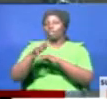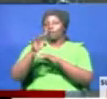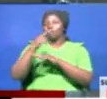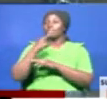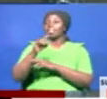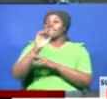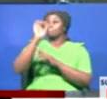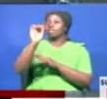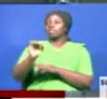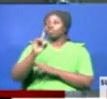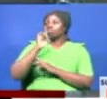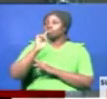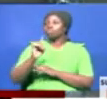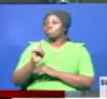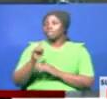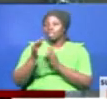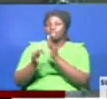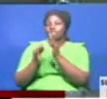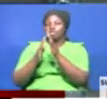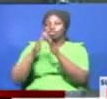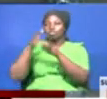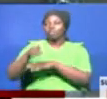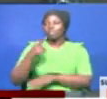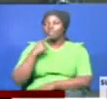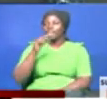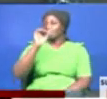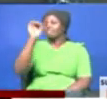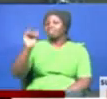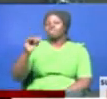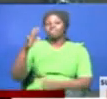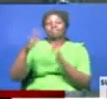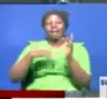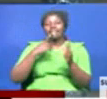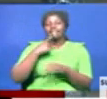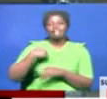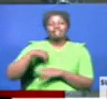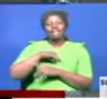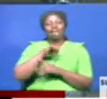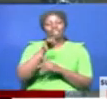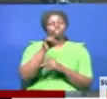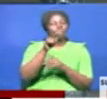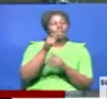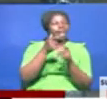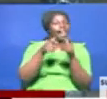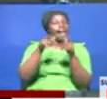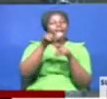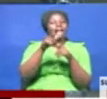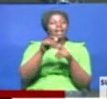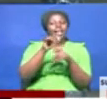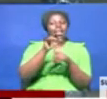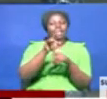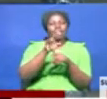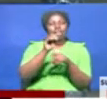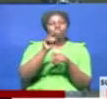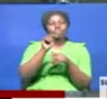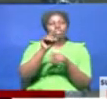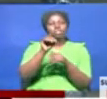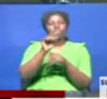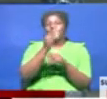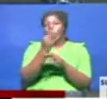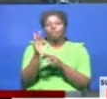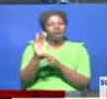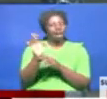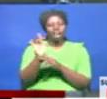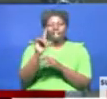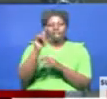So the moment it exceeds 100%, you can't tell us that you are rounding off. It must be 100%, not